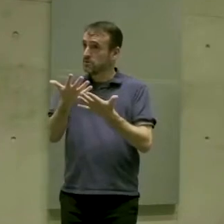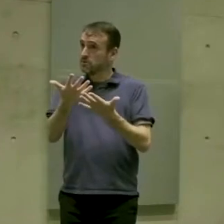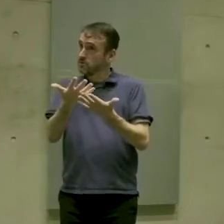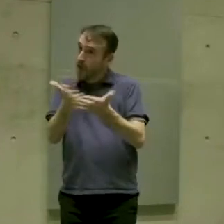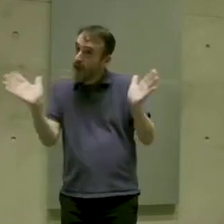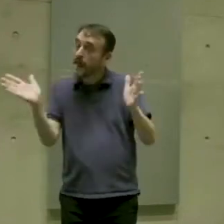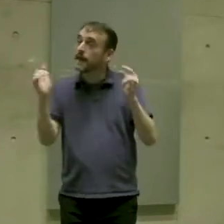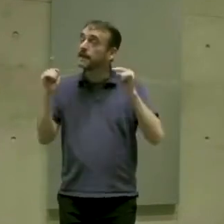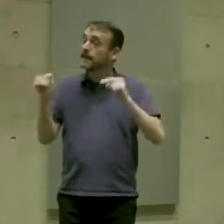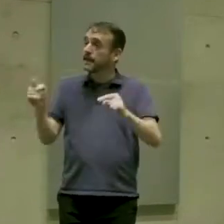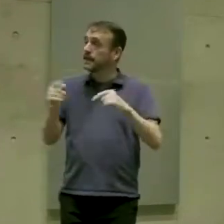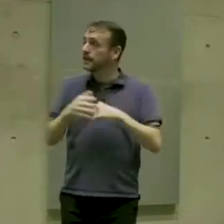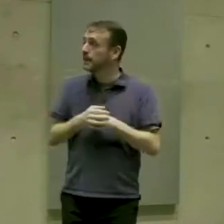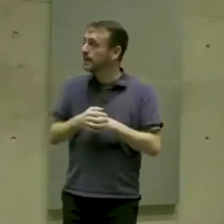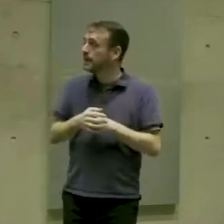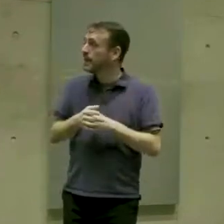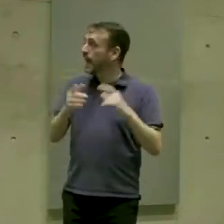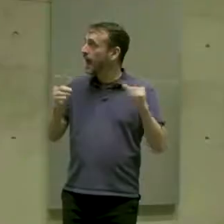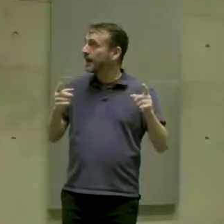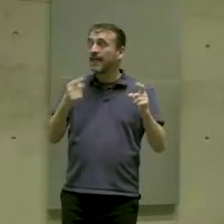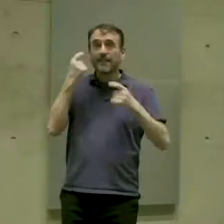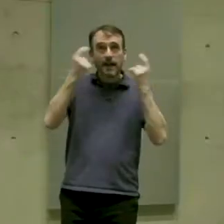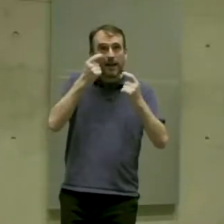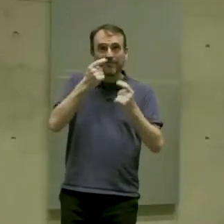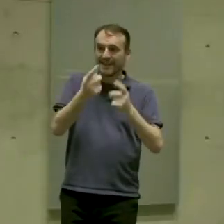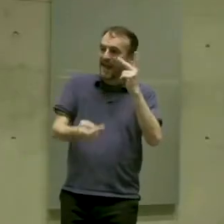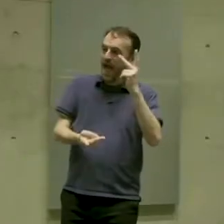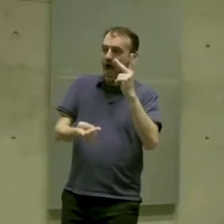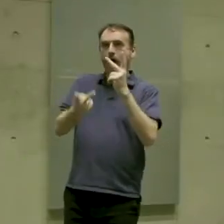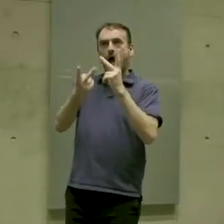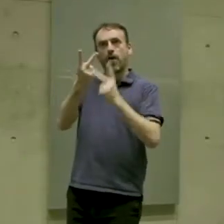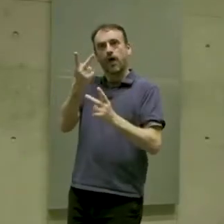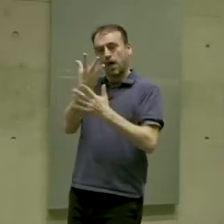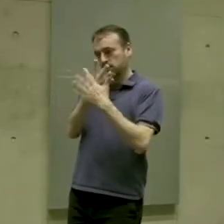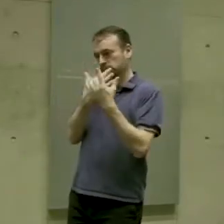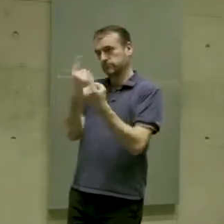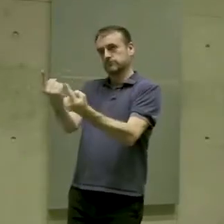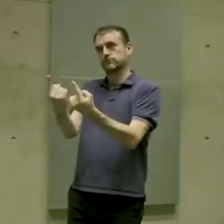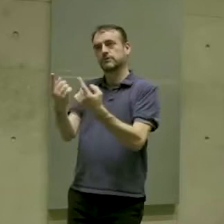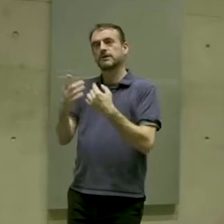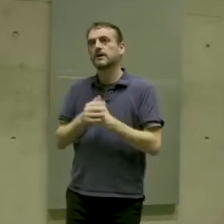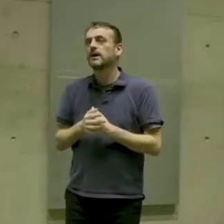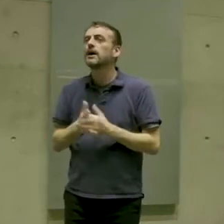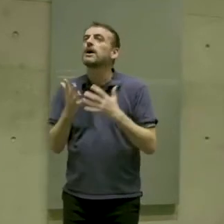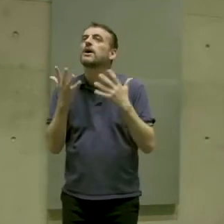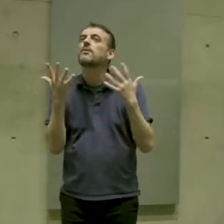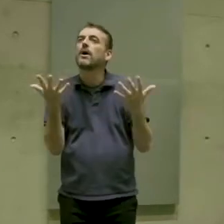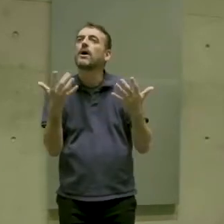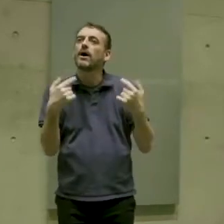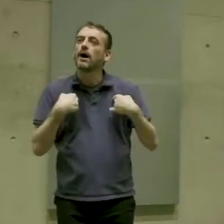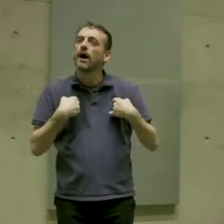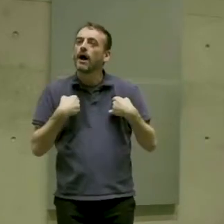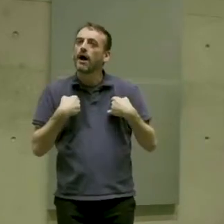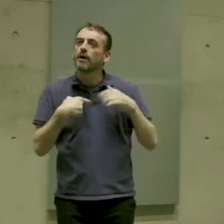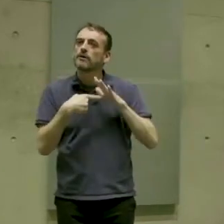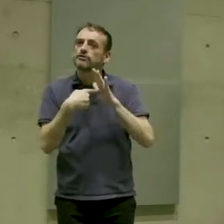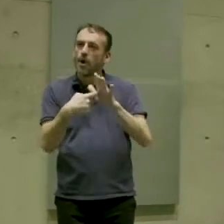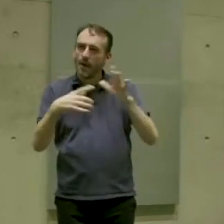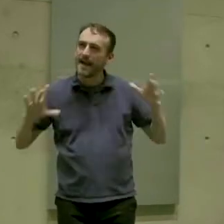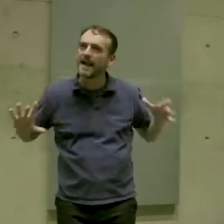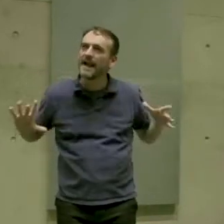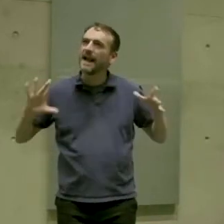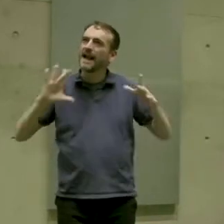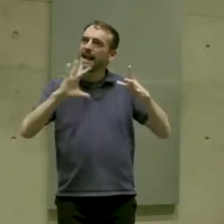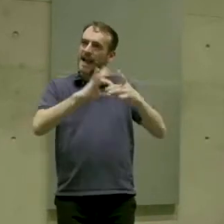maybe there isn't an other after all. First, I hope to prove an undeniable connection between Gothic literature